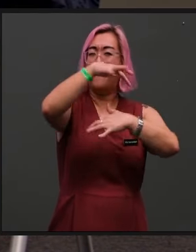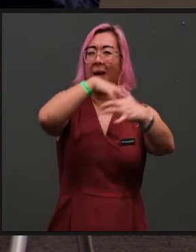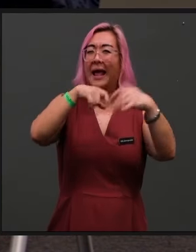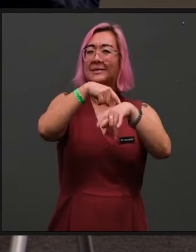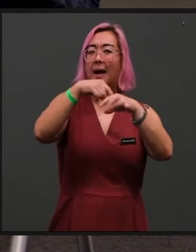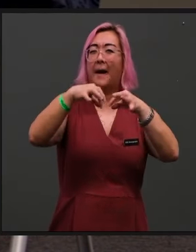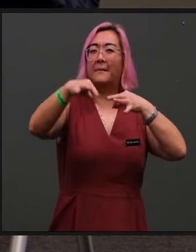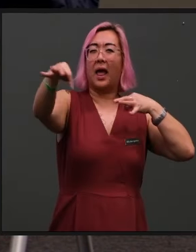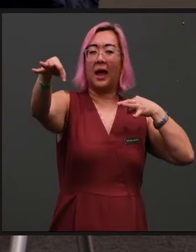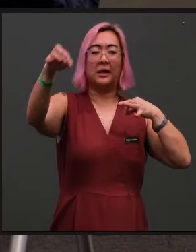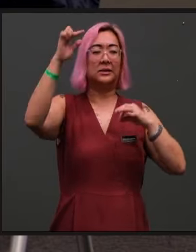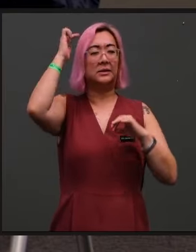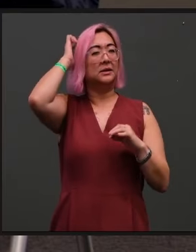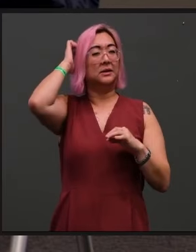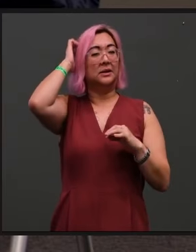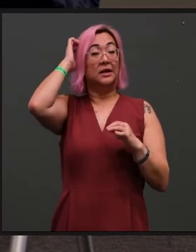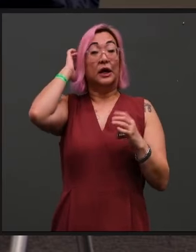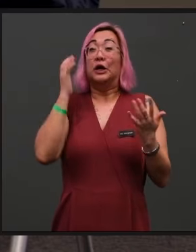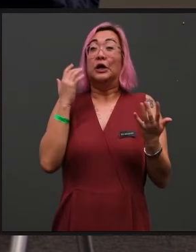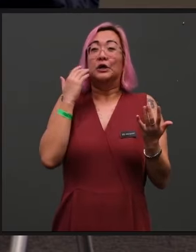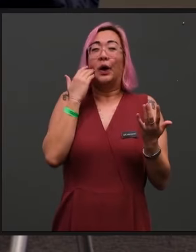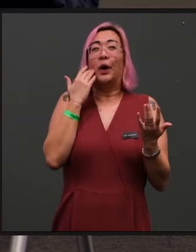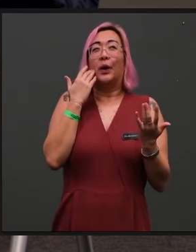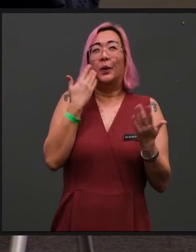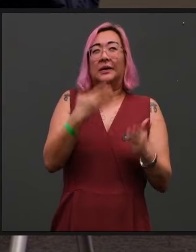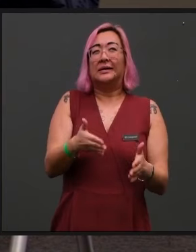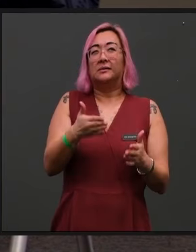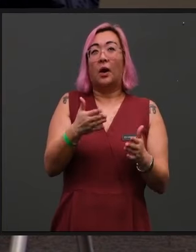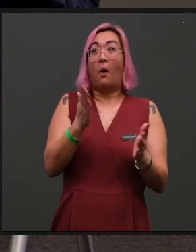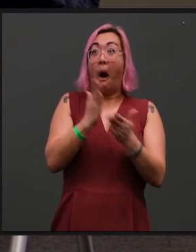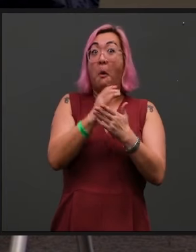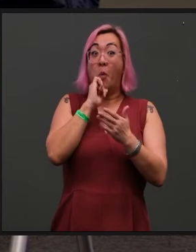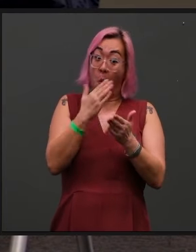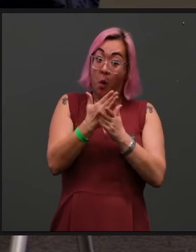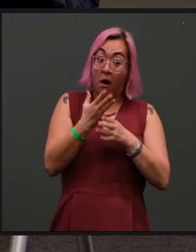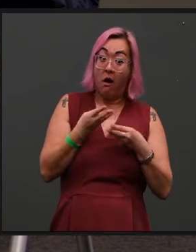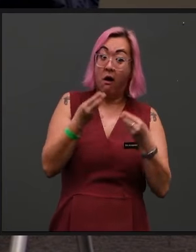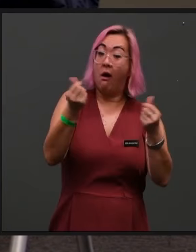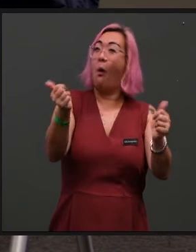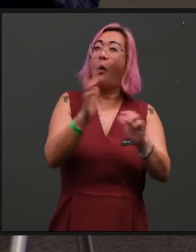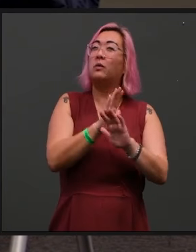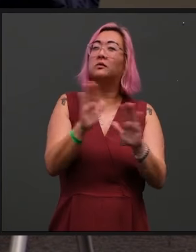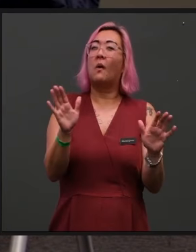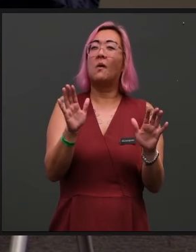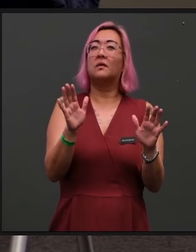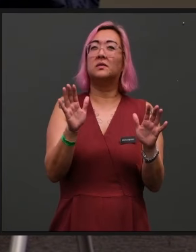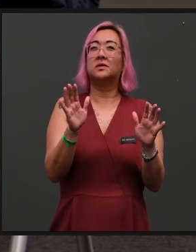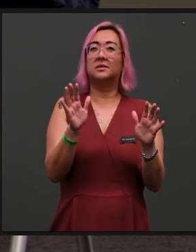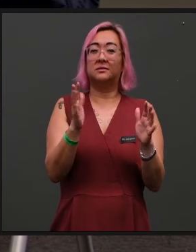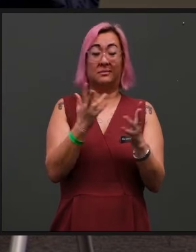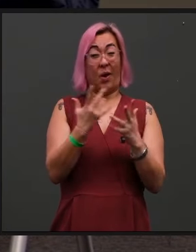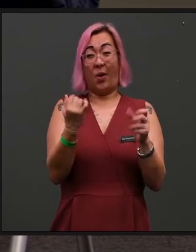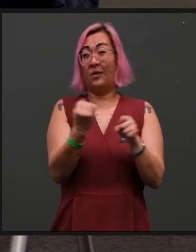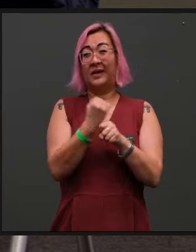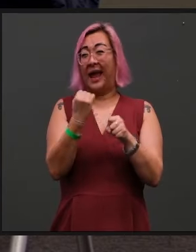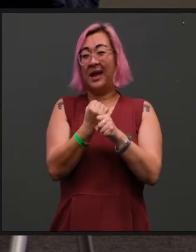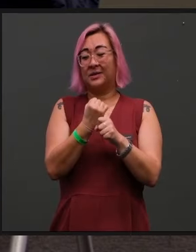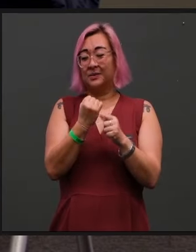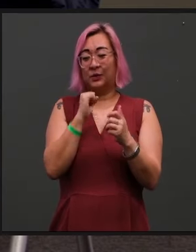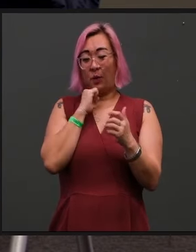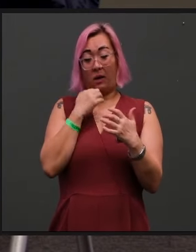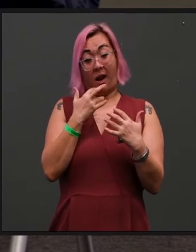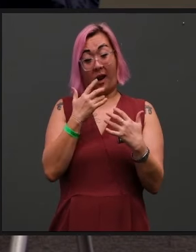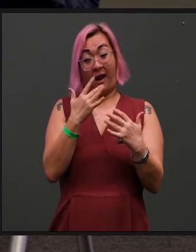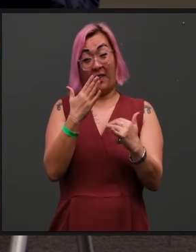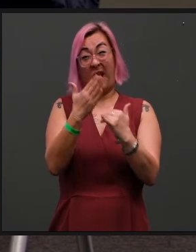to tell whether that was actually going to work until right at the end. Like, a lot of games, they come together in the final like couple weeks or months.